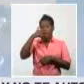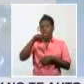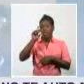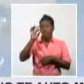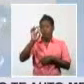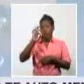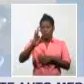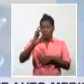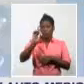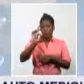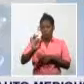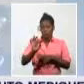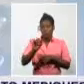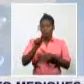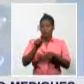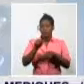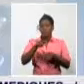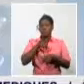In our country,